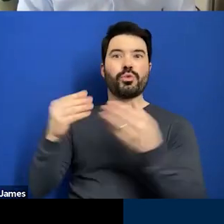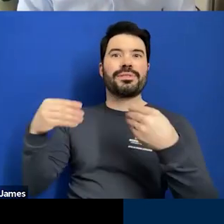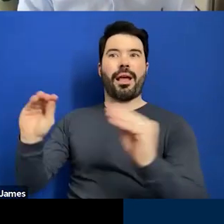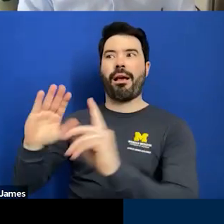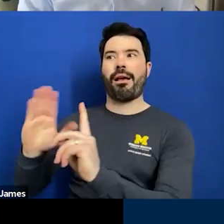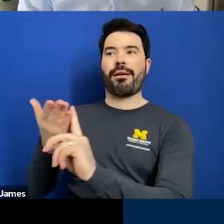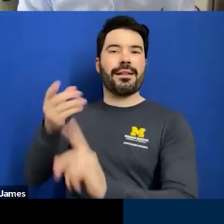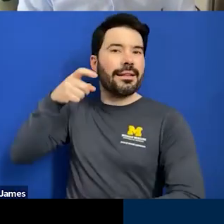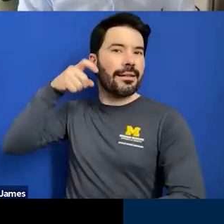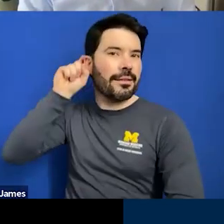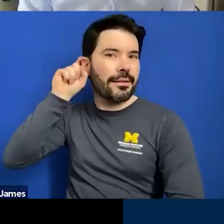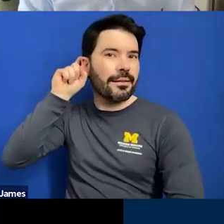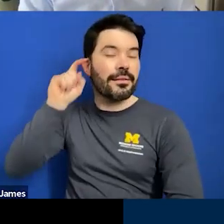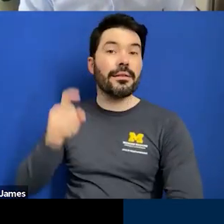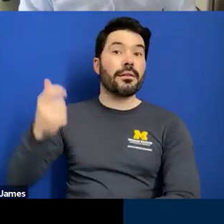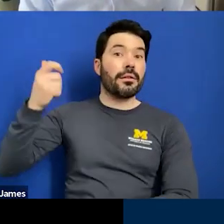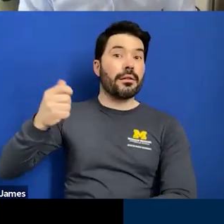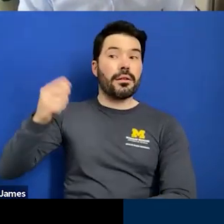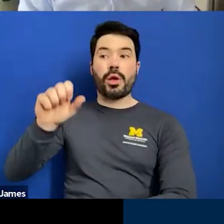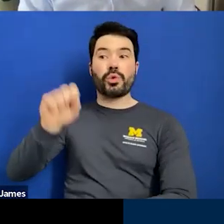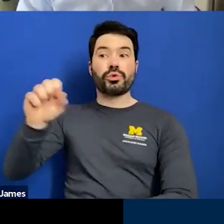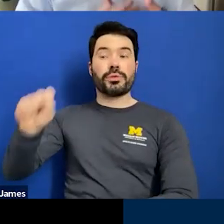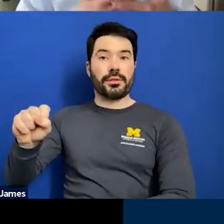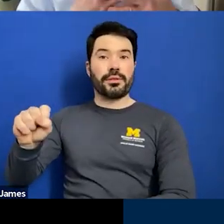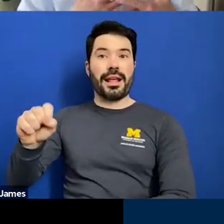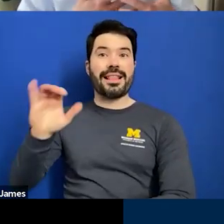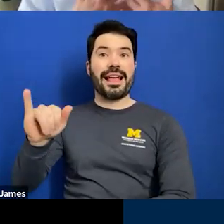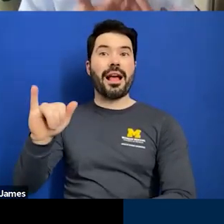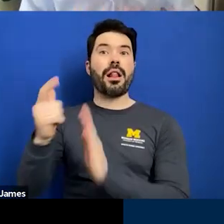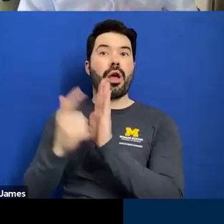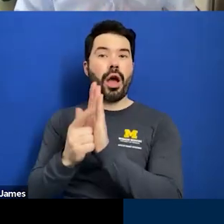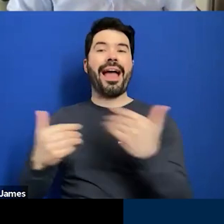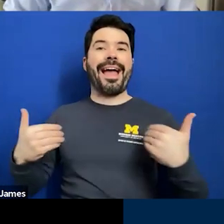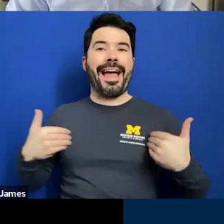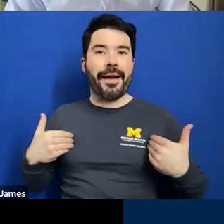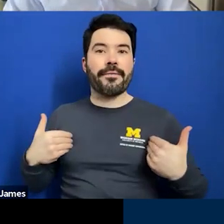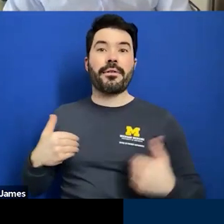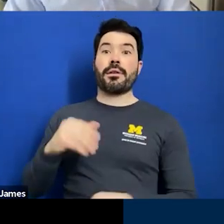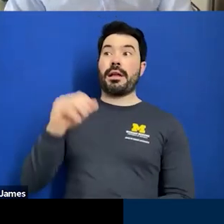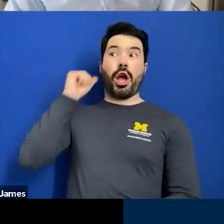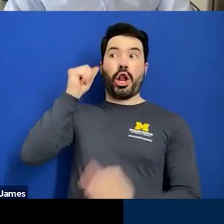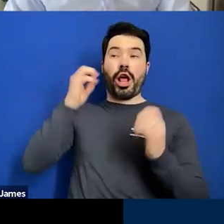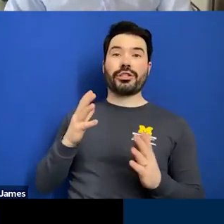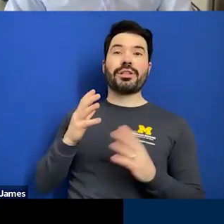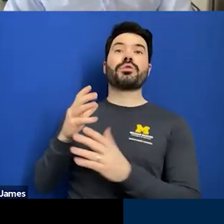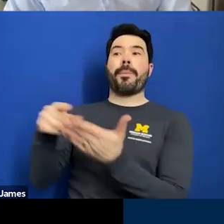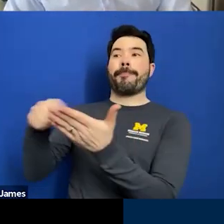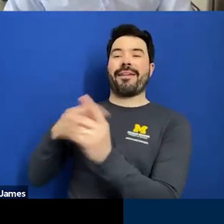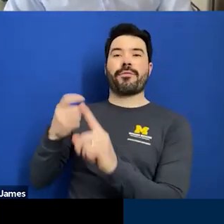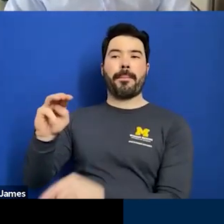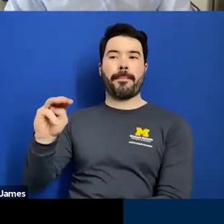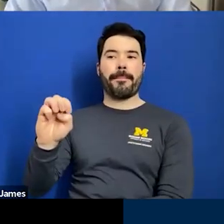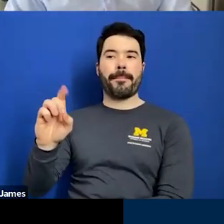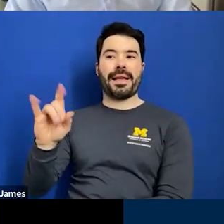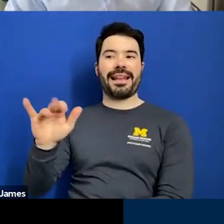The Social Security Administration Act prohibits audiologists from getting reimbursed by Medicare for